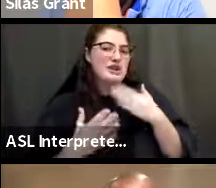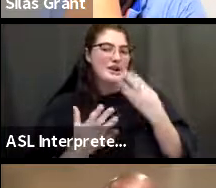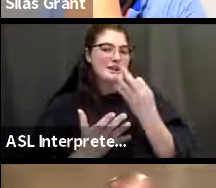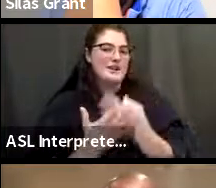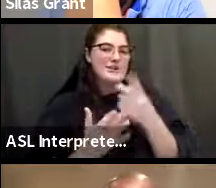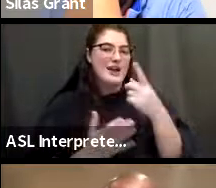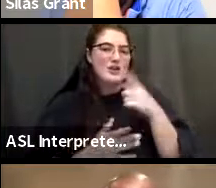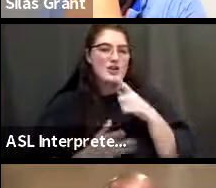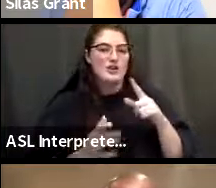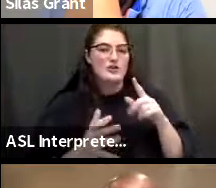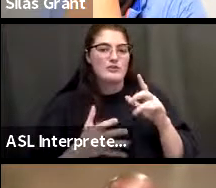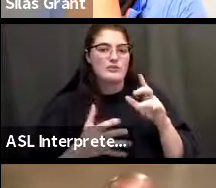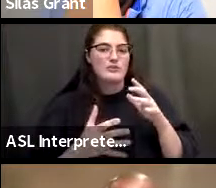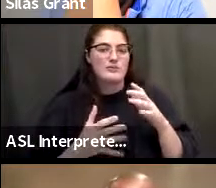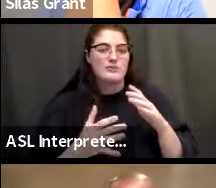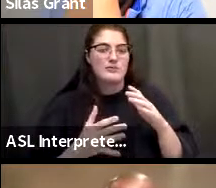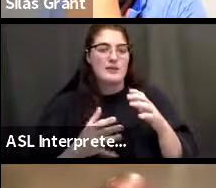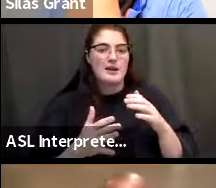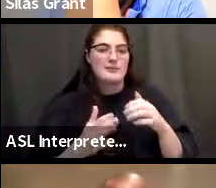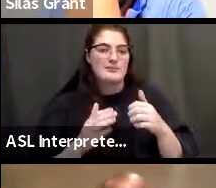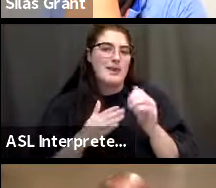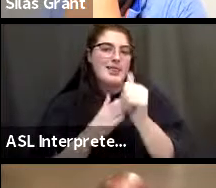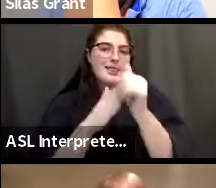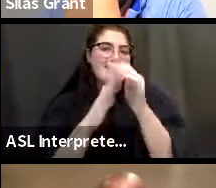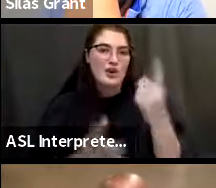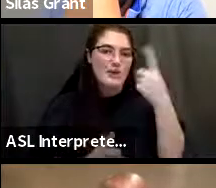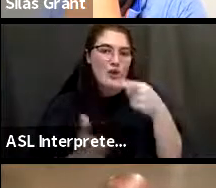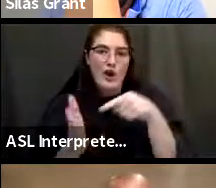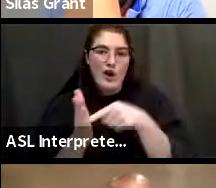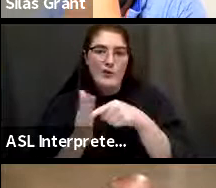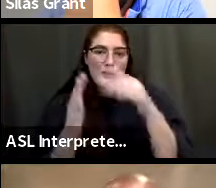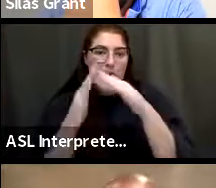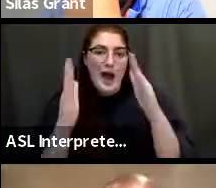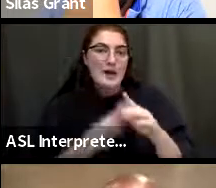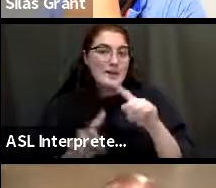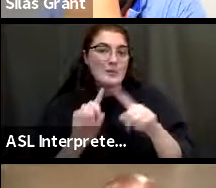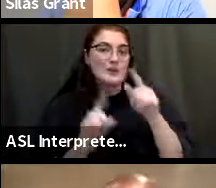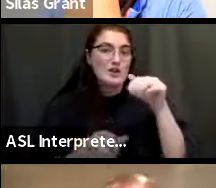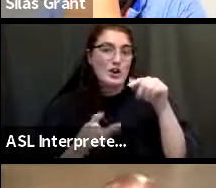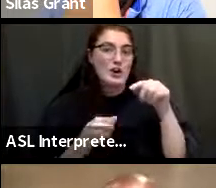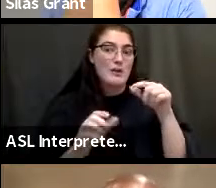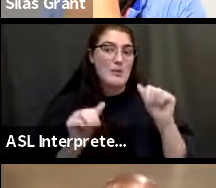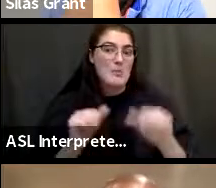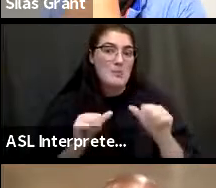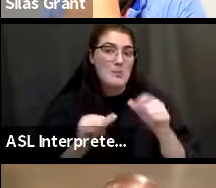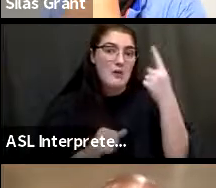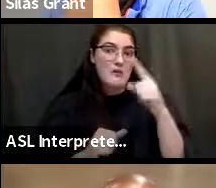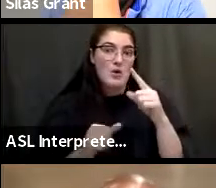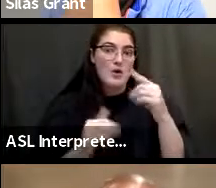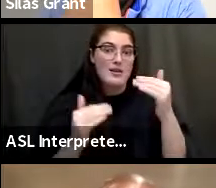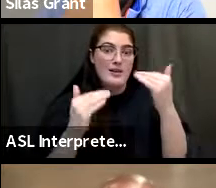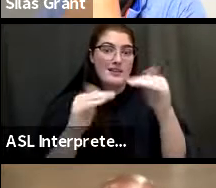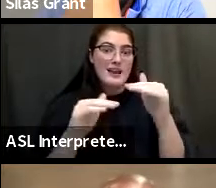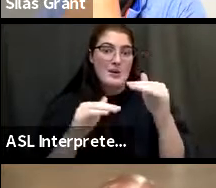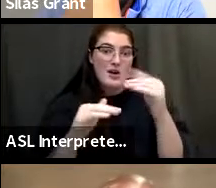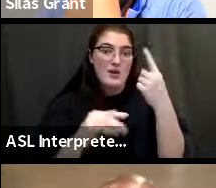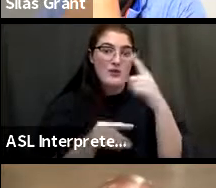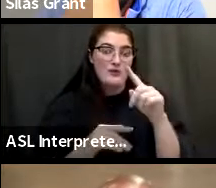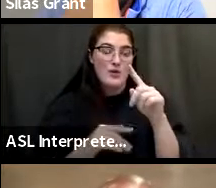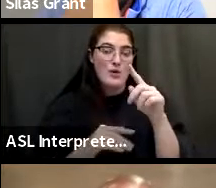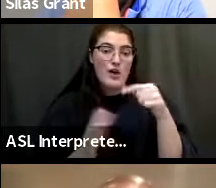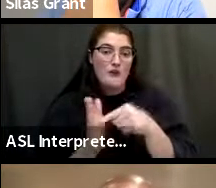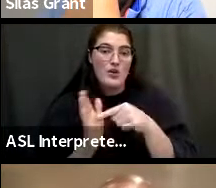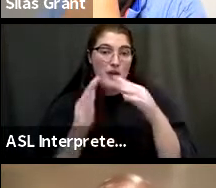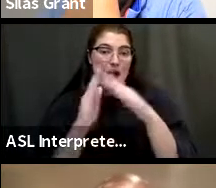a champion for affordable housing. But is there a possibility that the cap for affordable housing can be lowered? Because